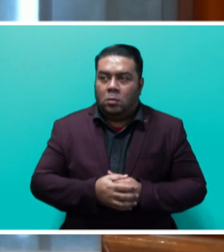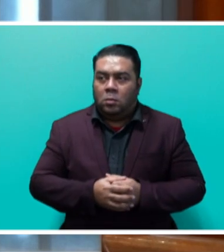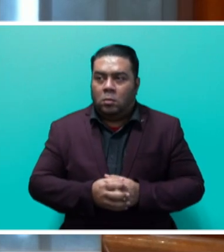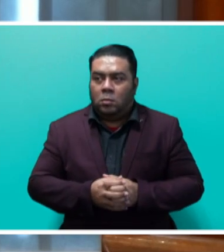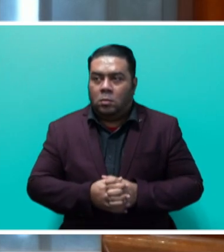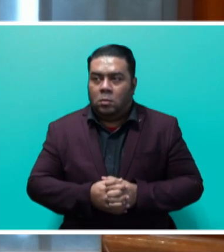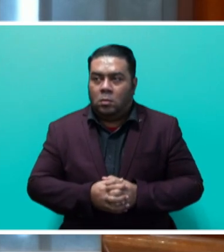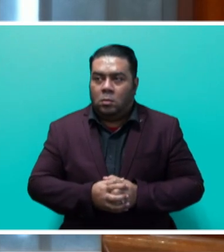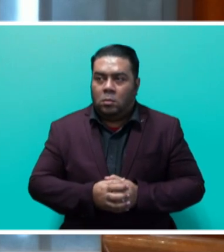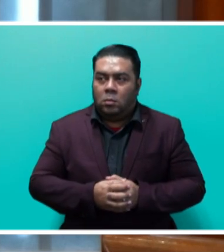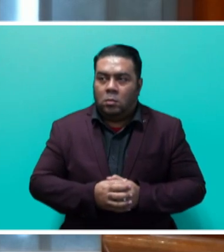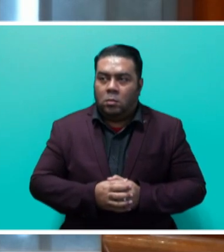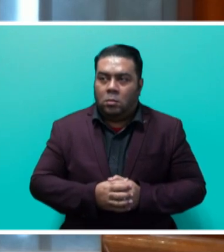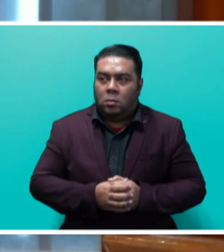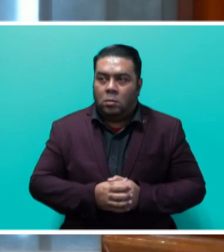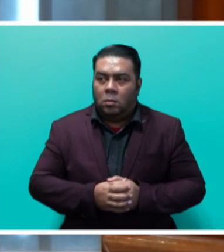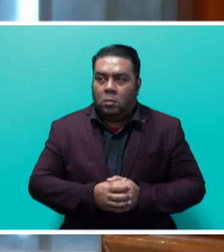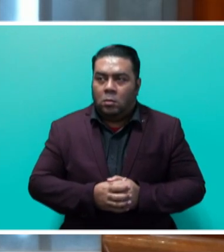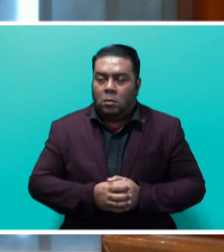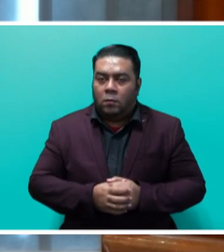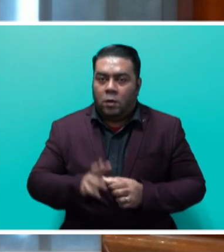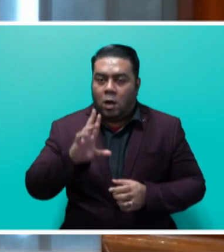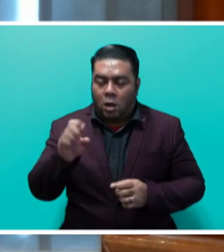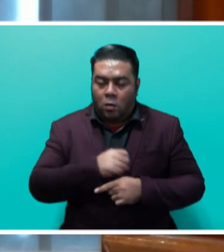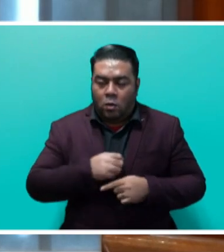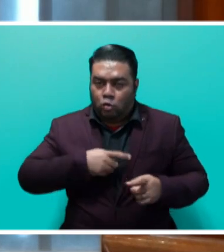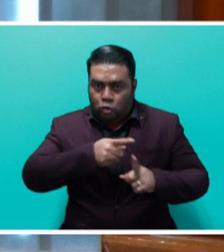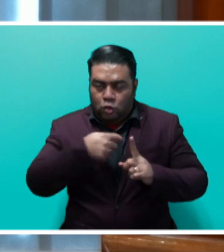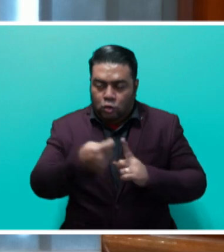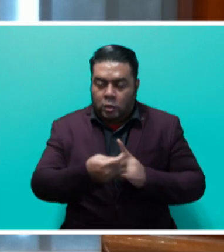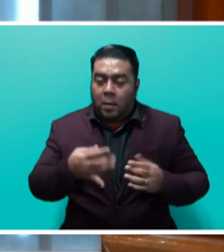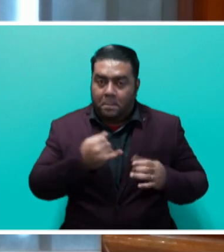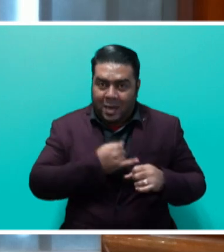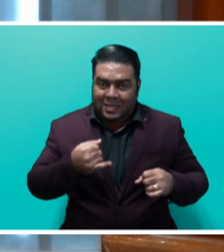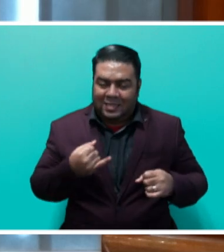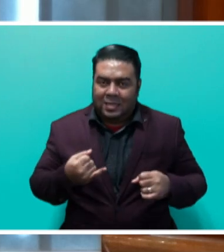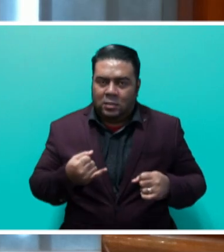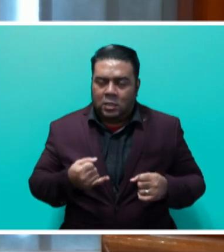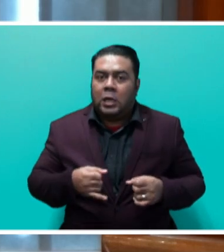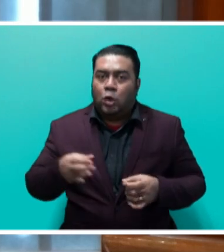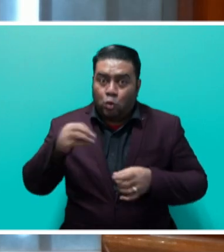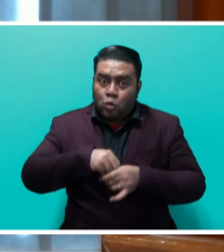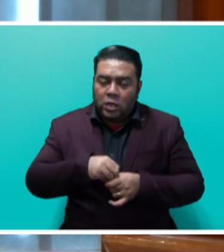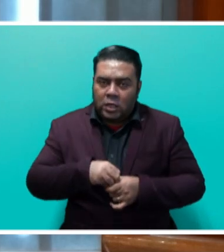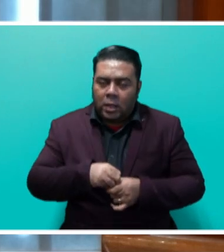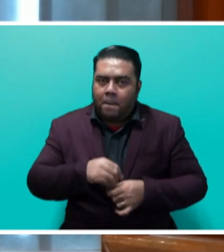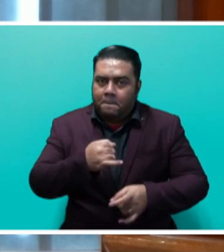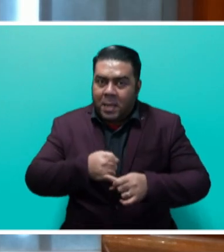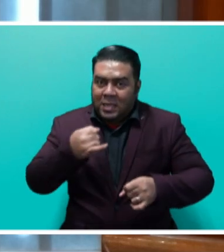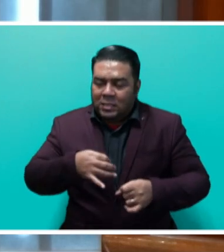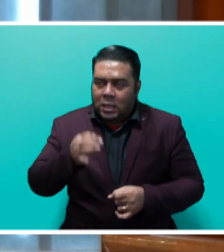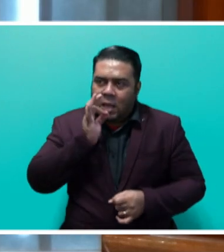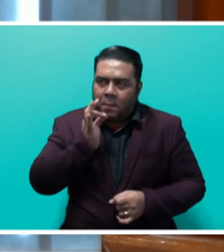develop our nutraceutical and traditional medicine industry, including medicinal cannabis. We are